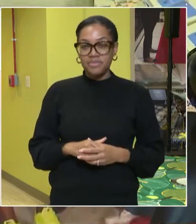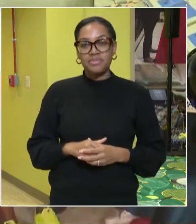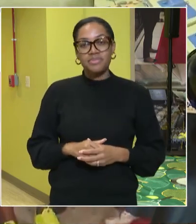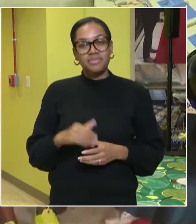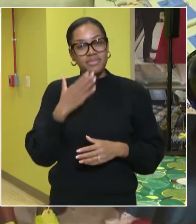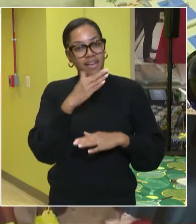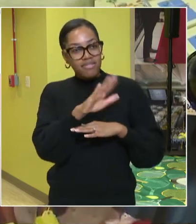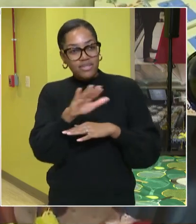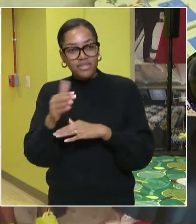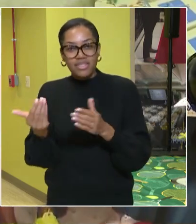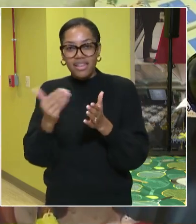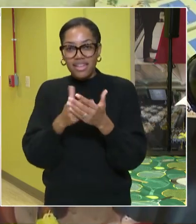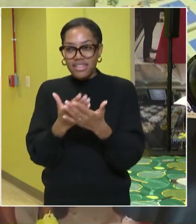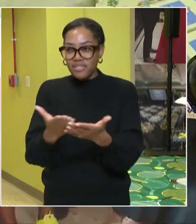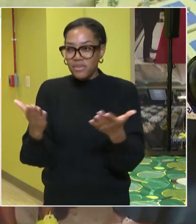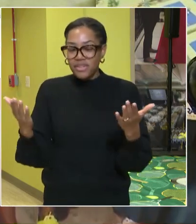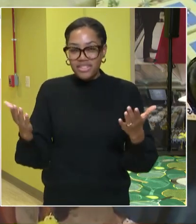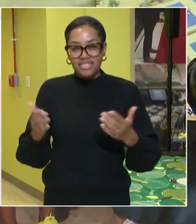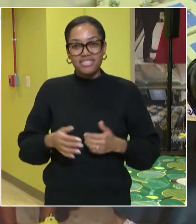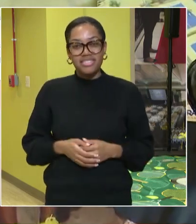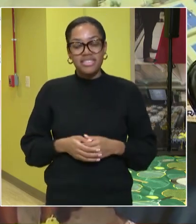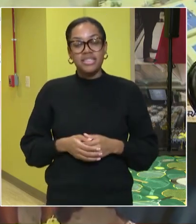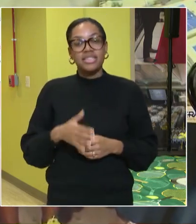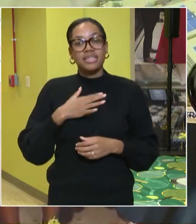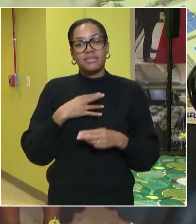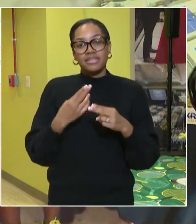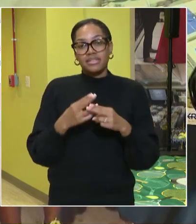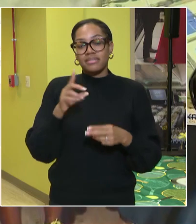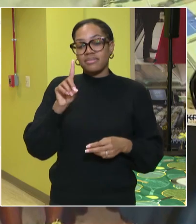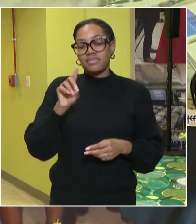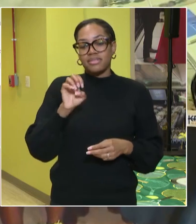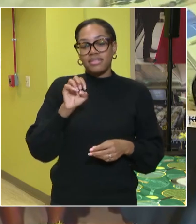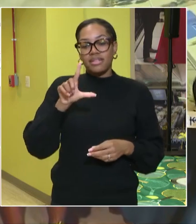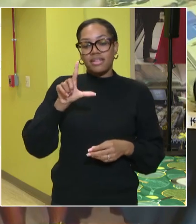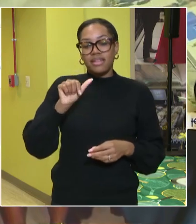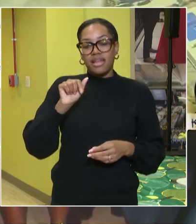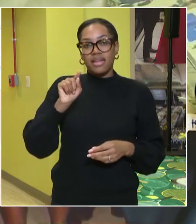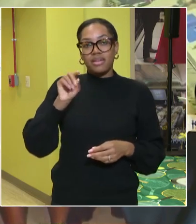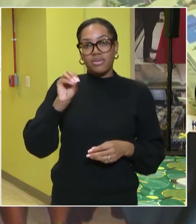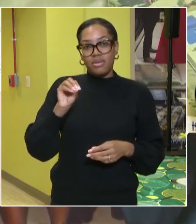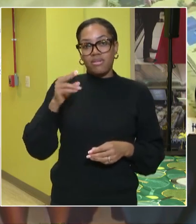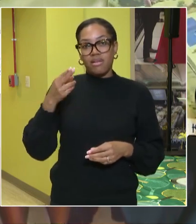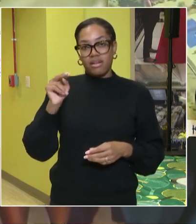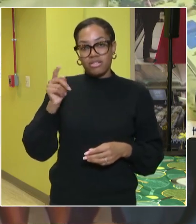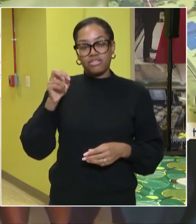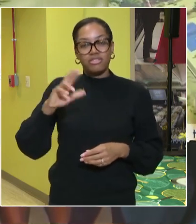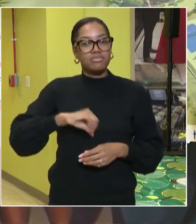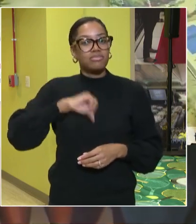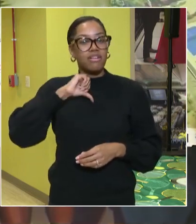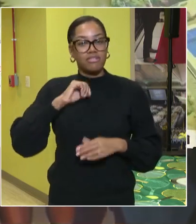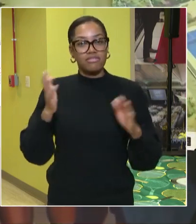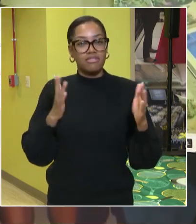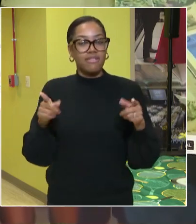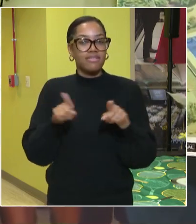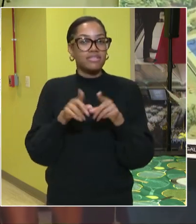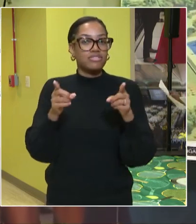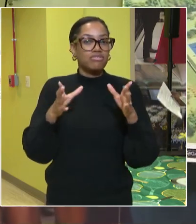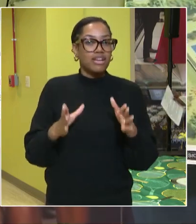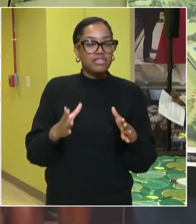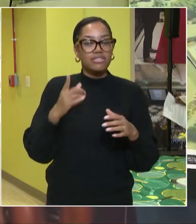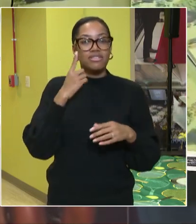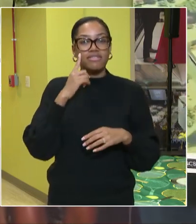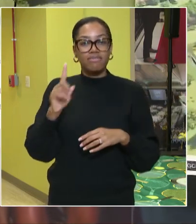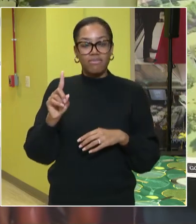Good afternoon again, everyone. My name is Delano Hunter again, and I'm proud to serve as the director of the DC Department of